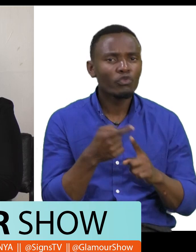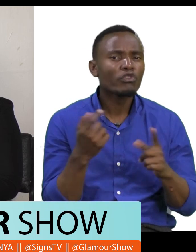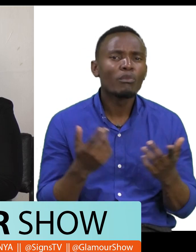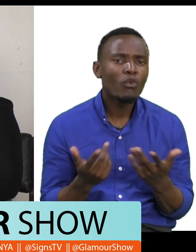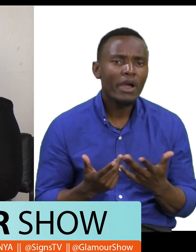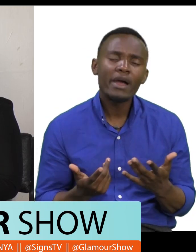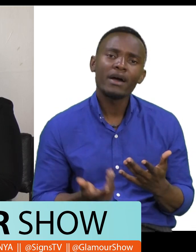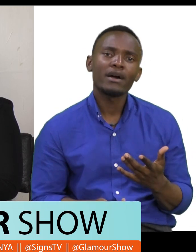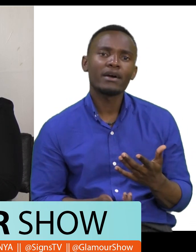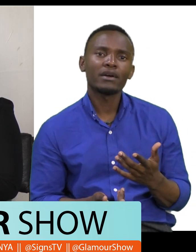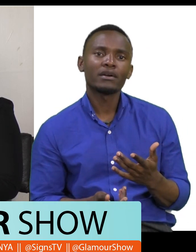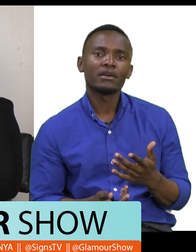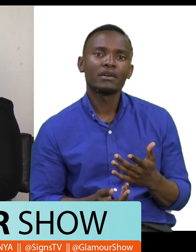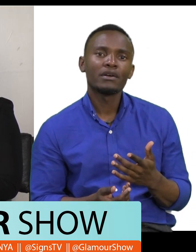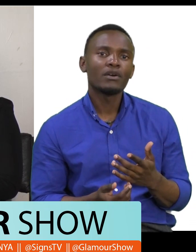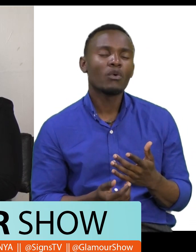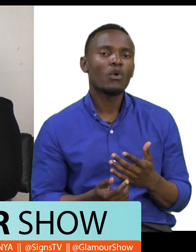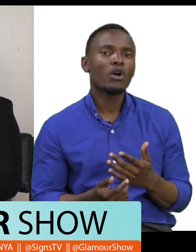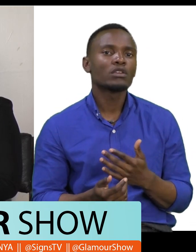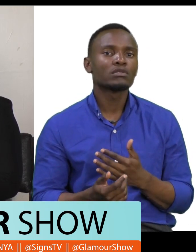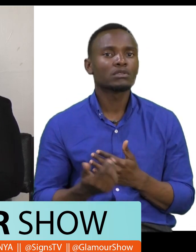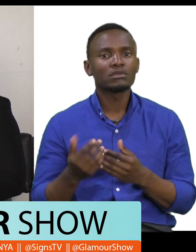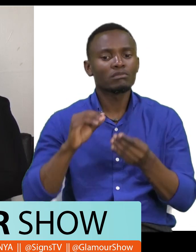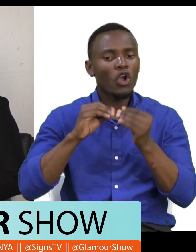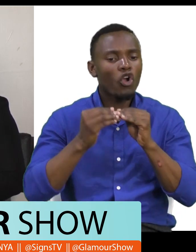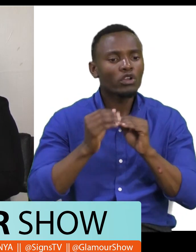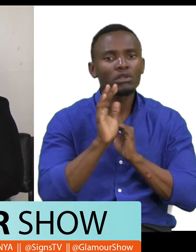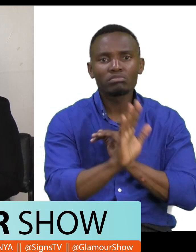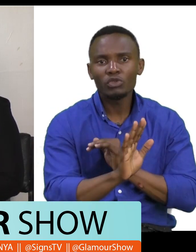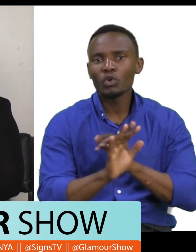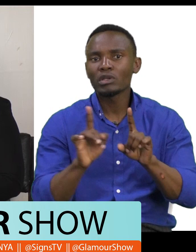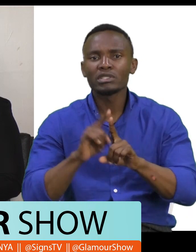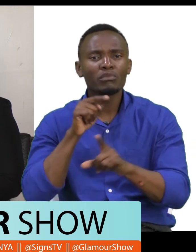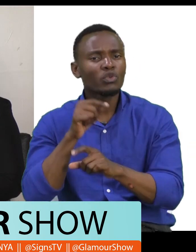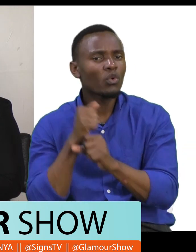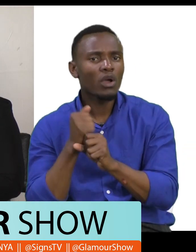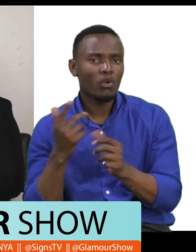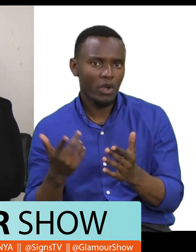where he or she comes from, his or her phone number, his work.